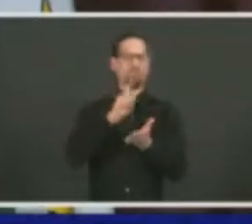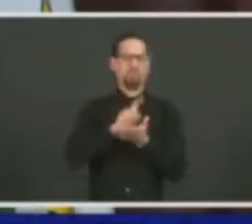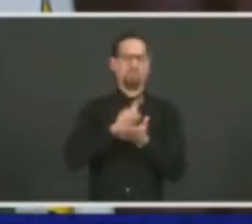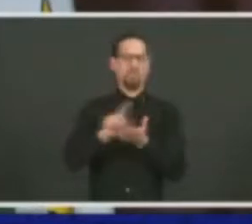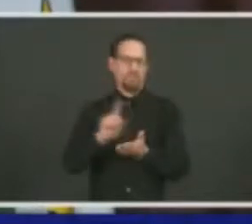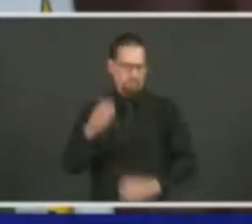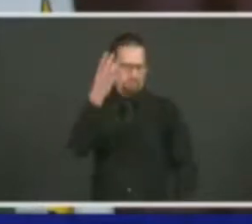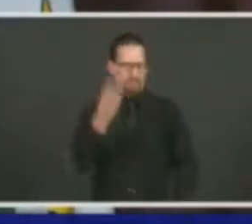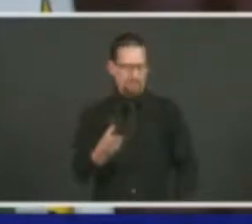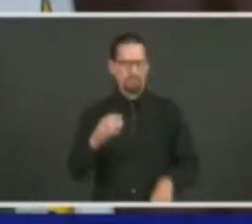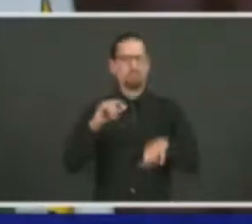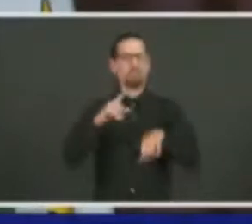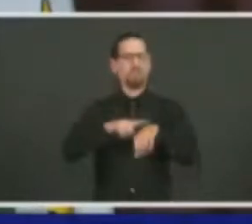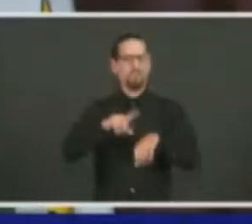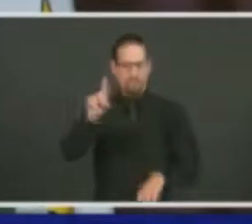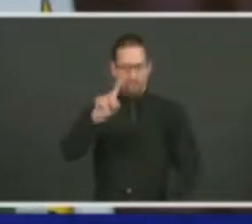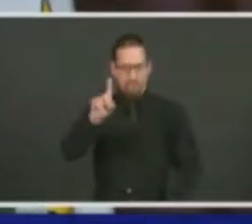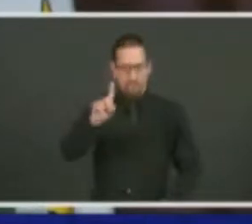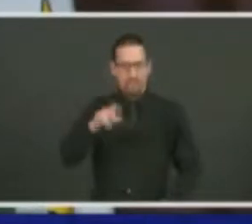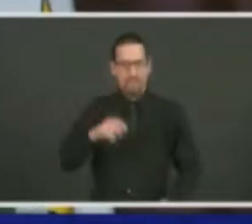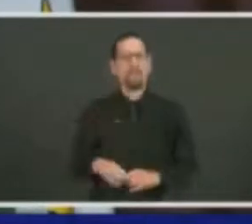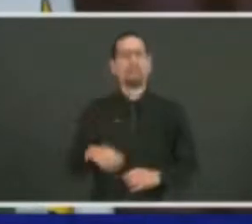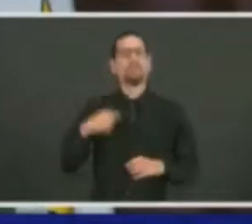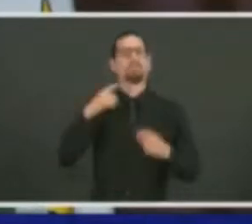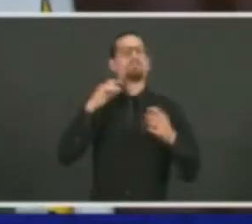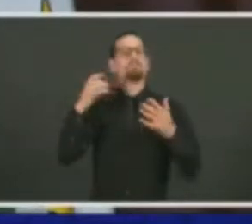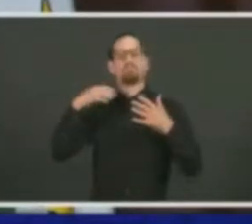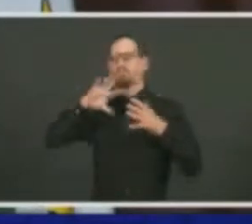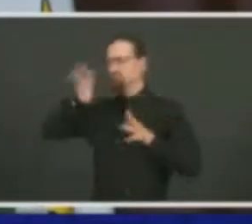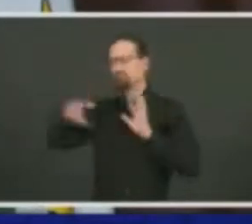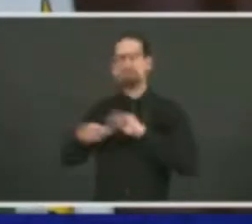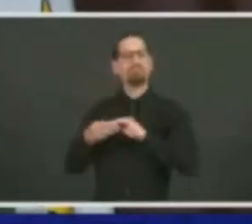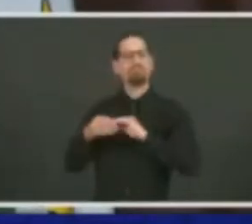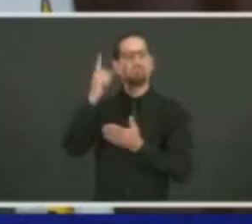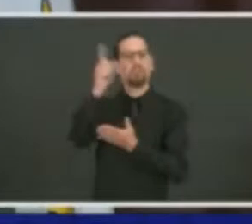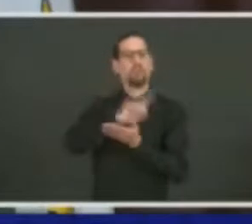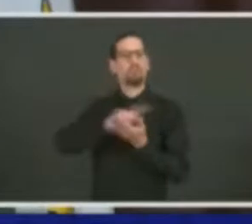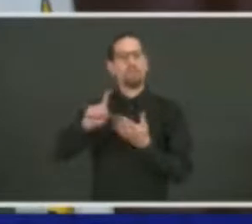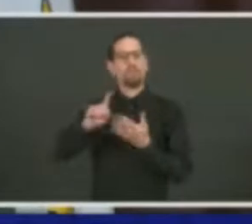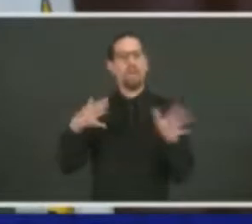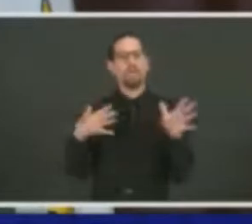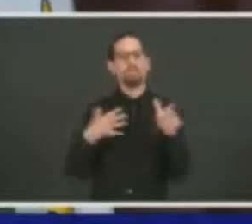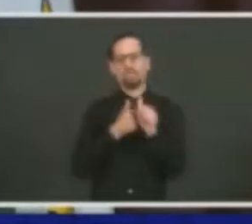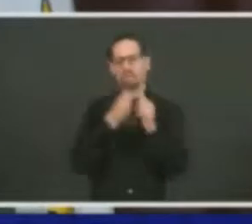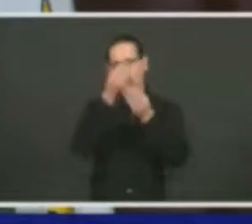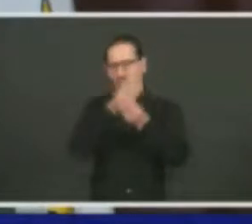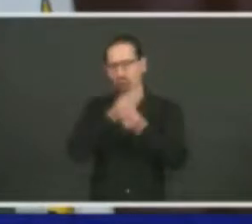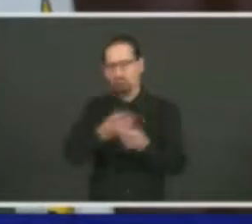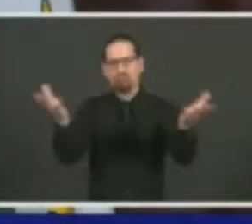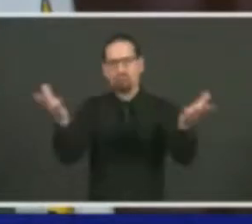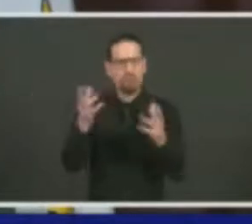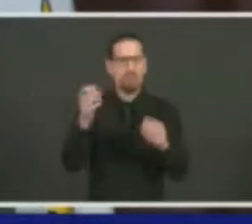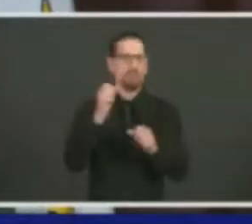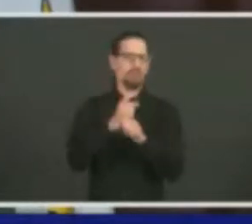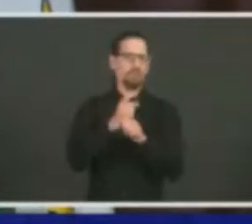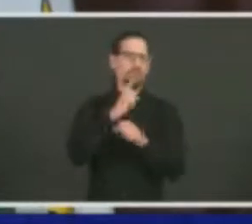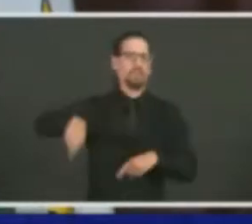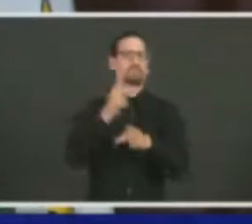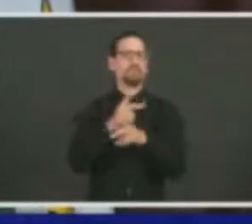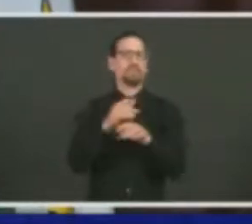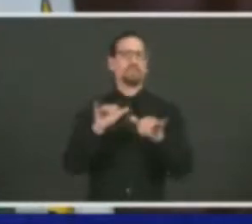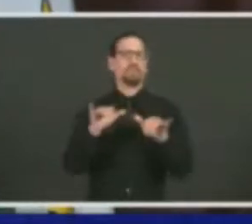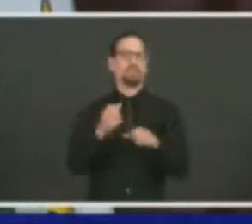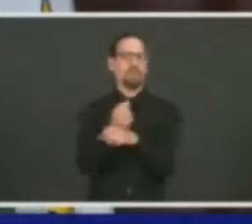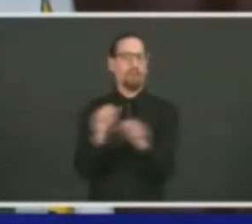just take a little time every Wednesday, 1 o'clock, to tune in, we will do our best to make sure you have all the information you need in order to stay safe